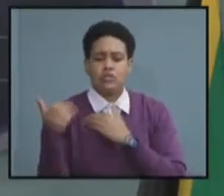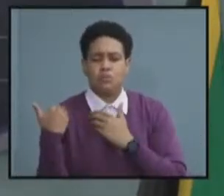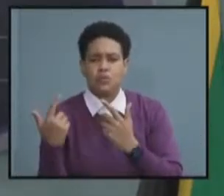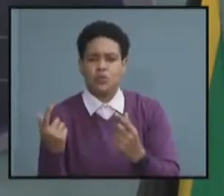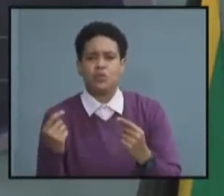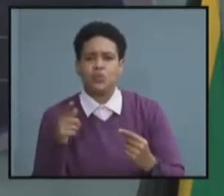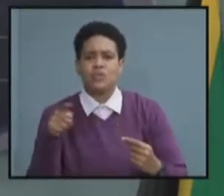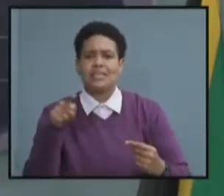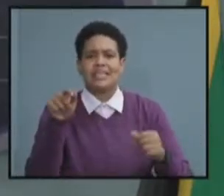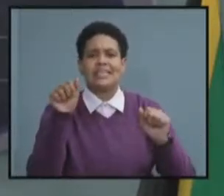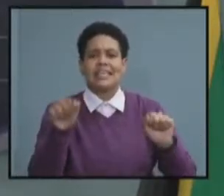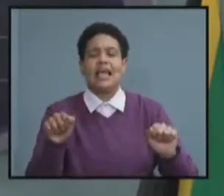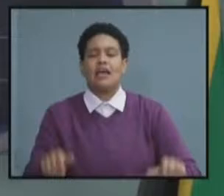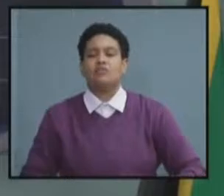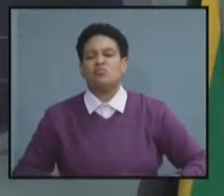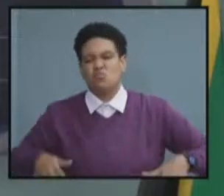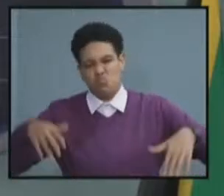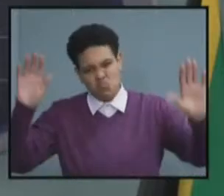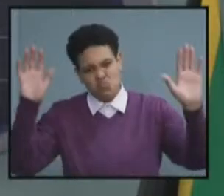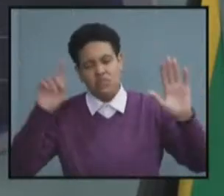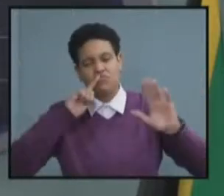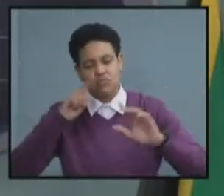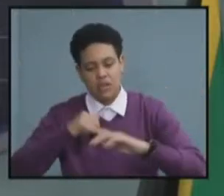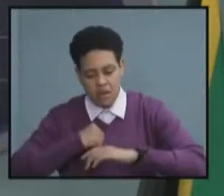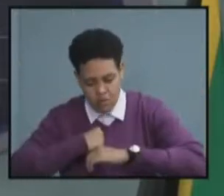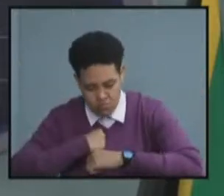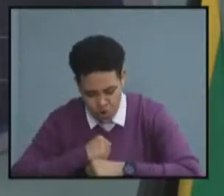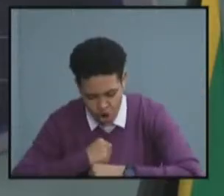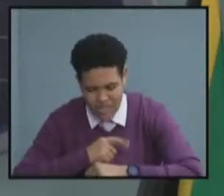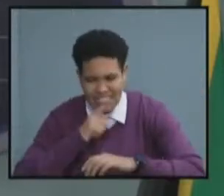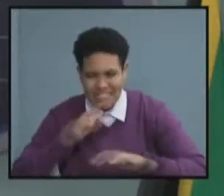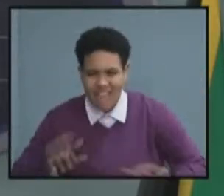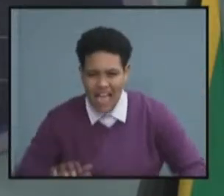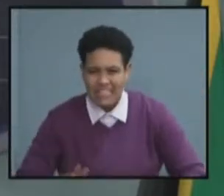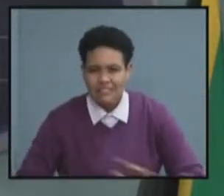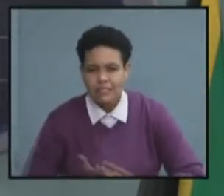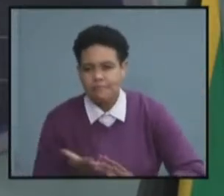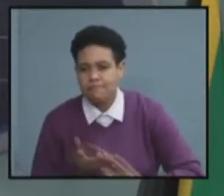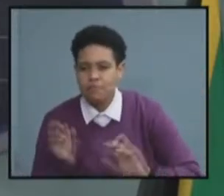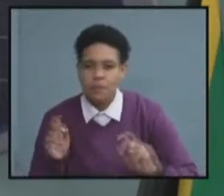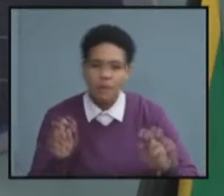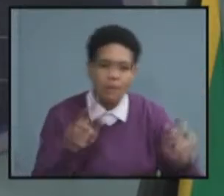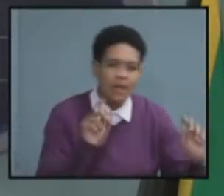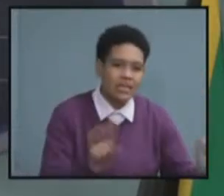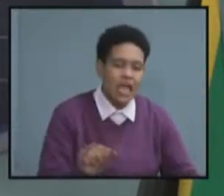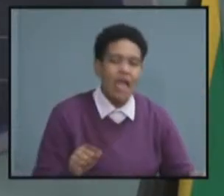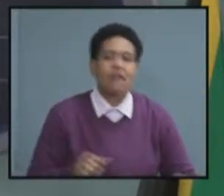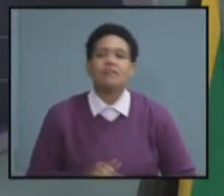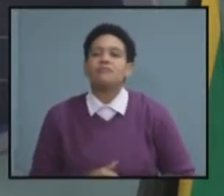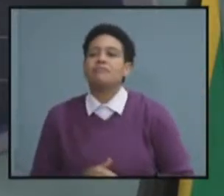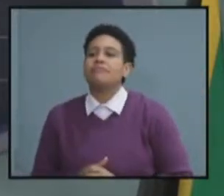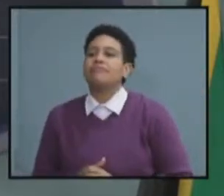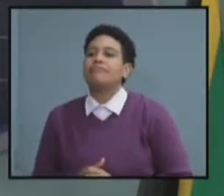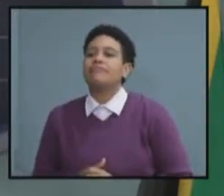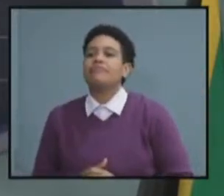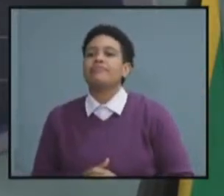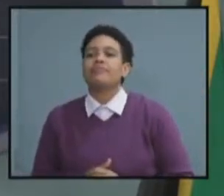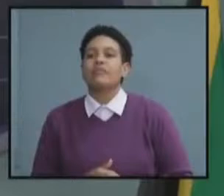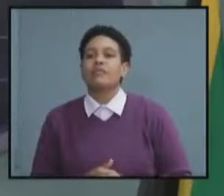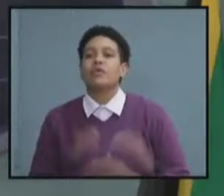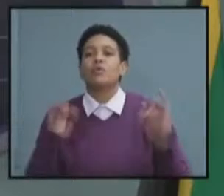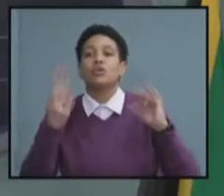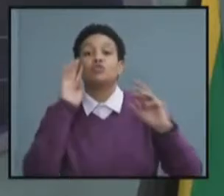they can go back to productive activities, which will